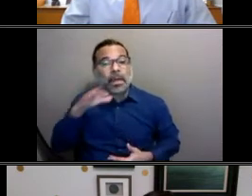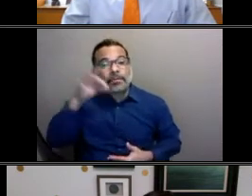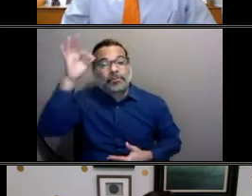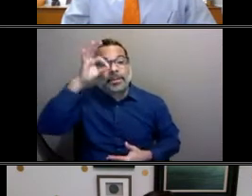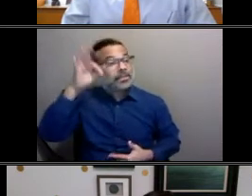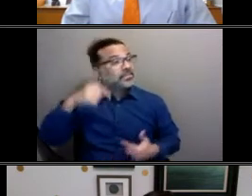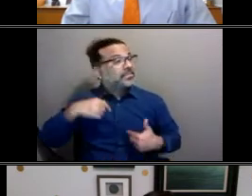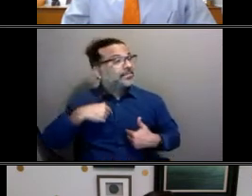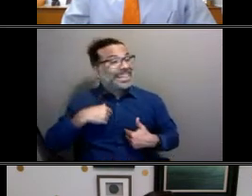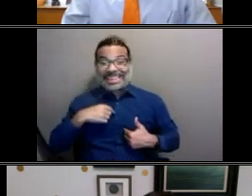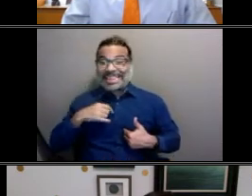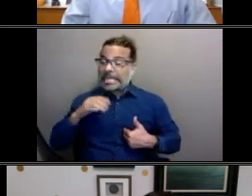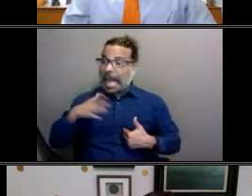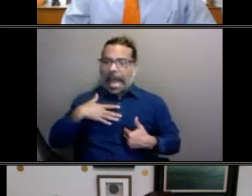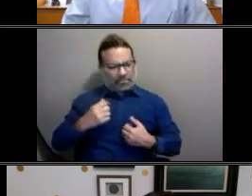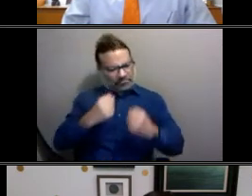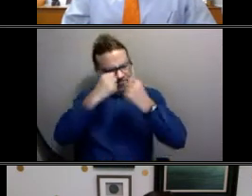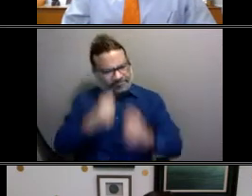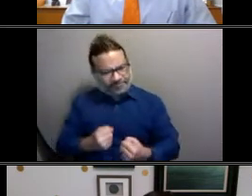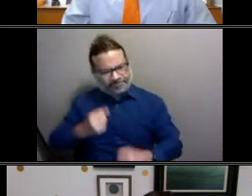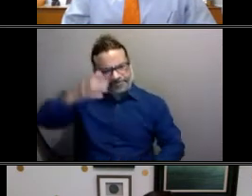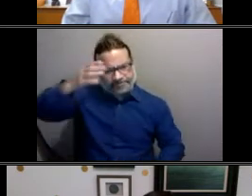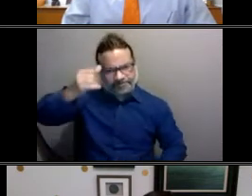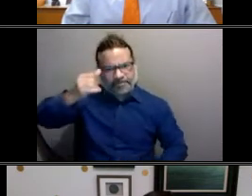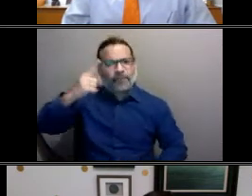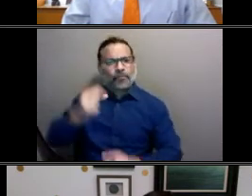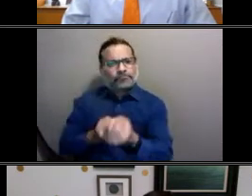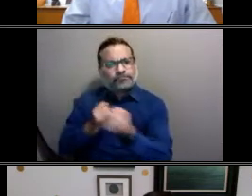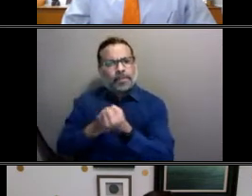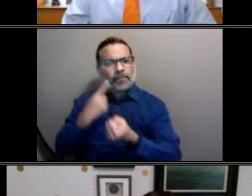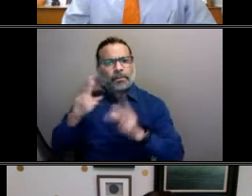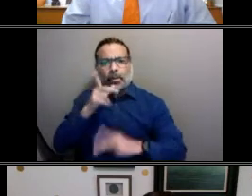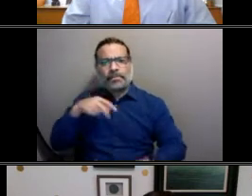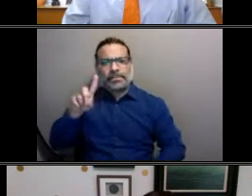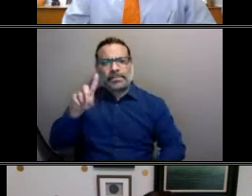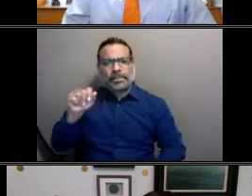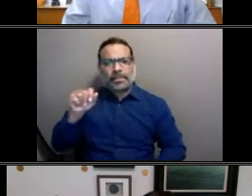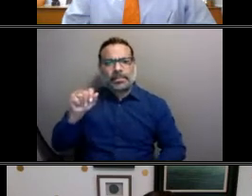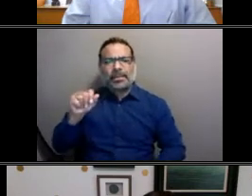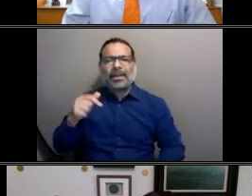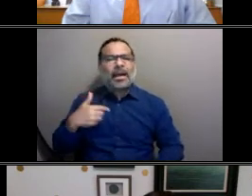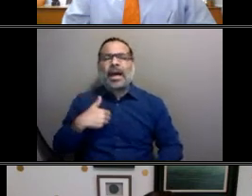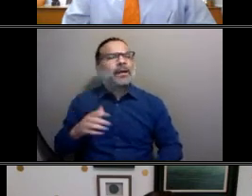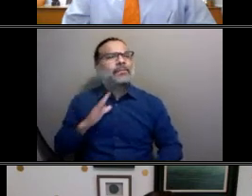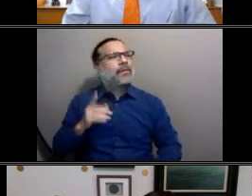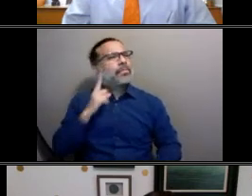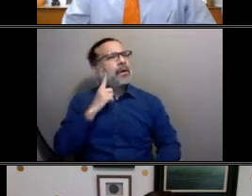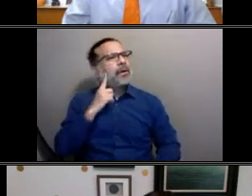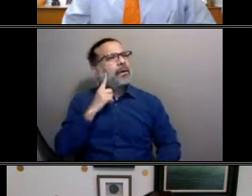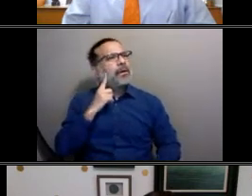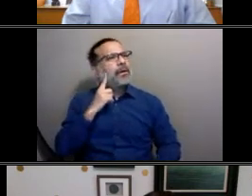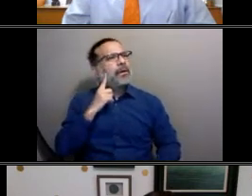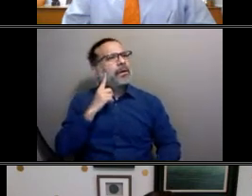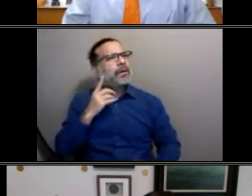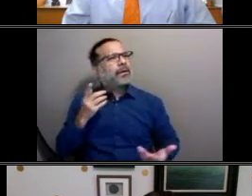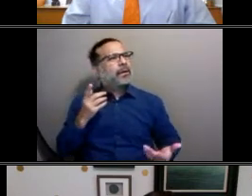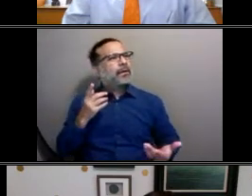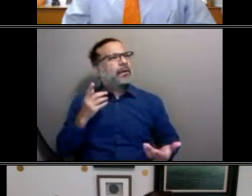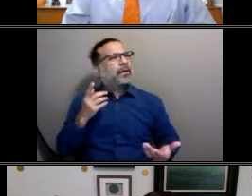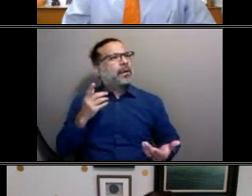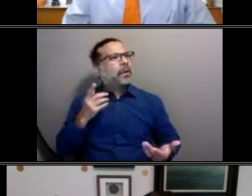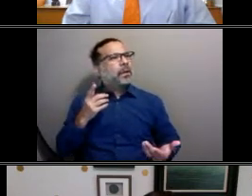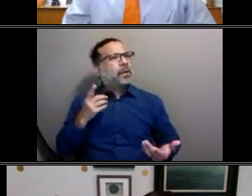that same kind of stand for people with disabilities. I've never really bought into this idea that somehow we don't have the ability to